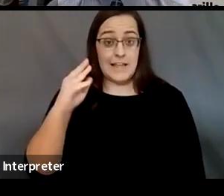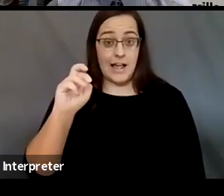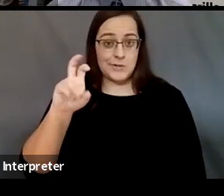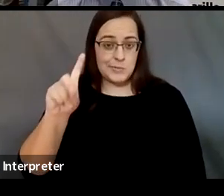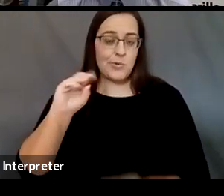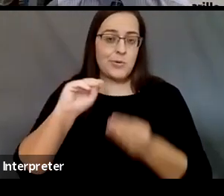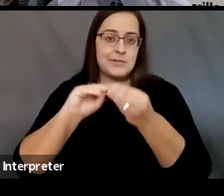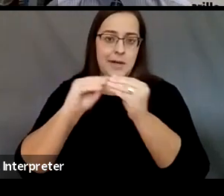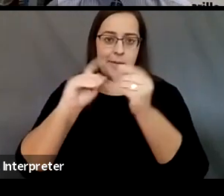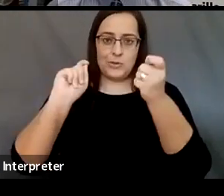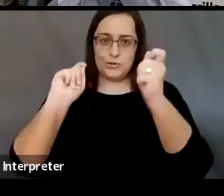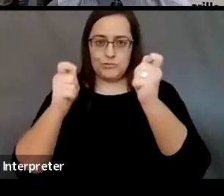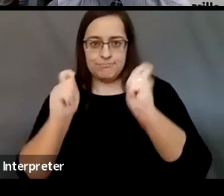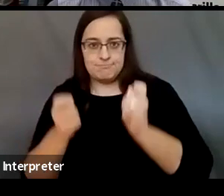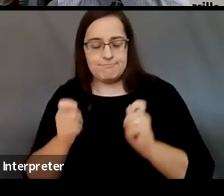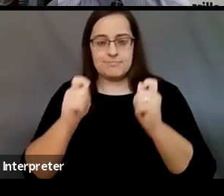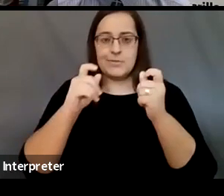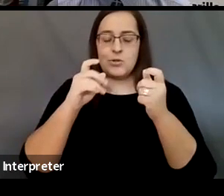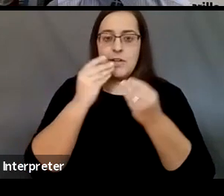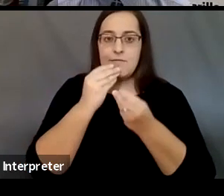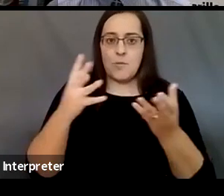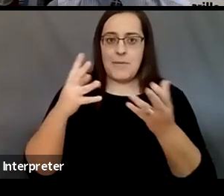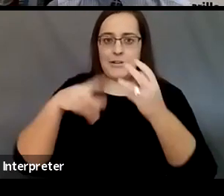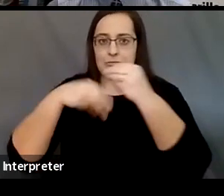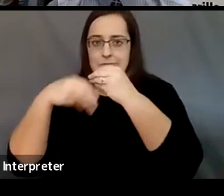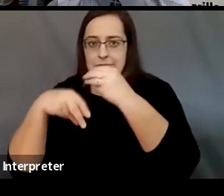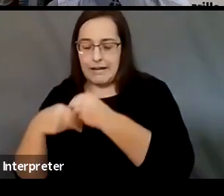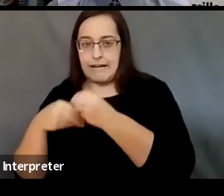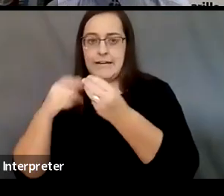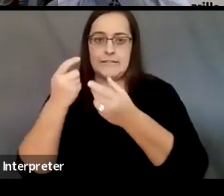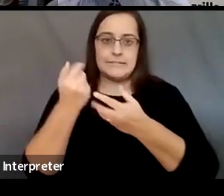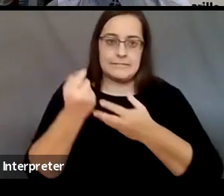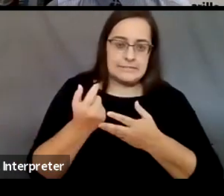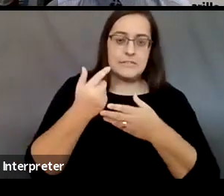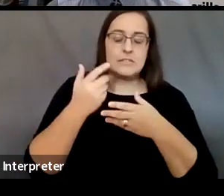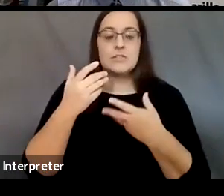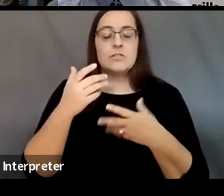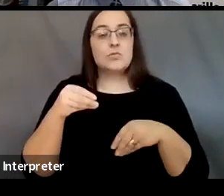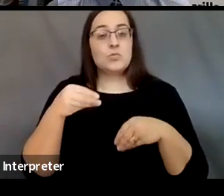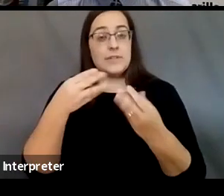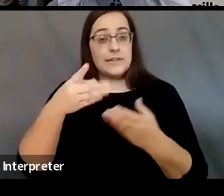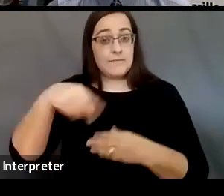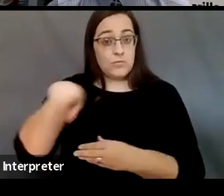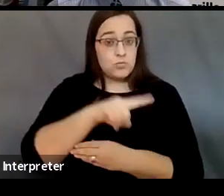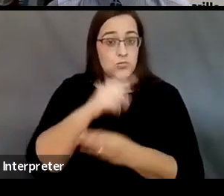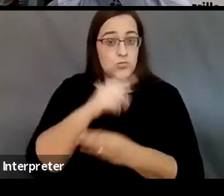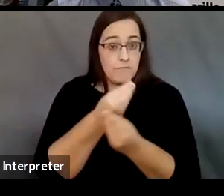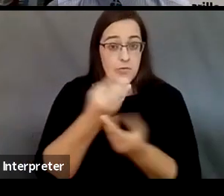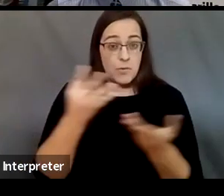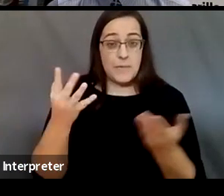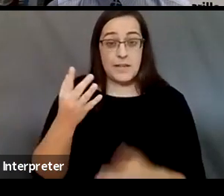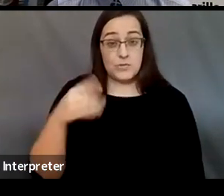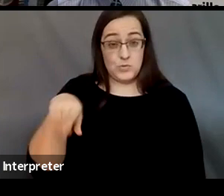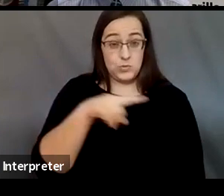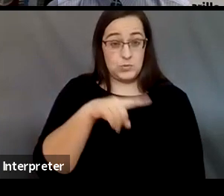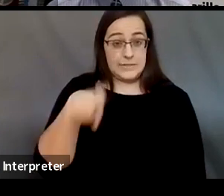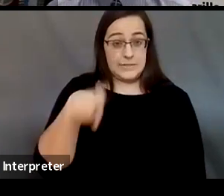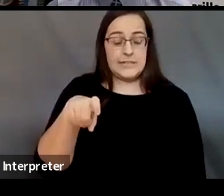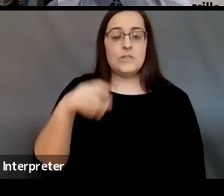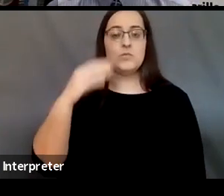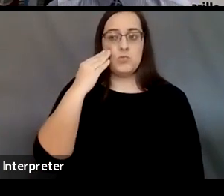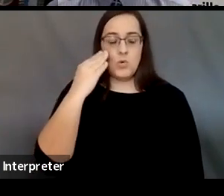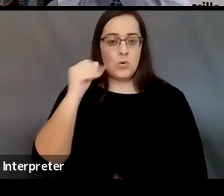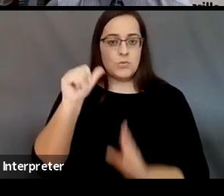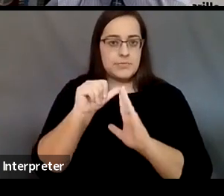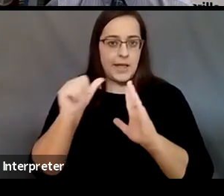and evolving as we feel it's best to give you as a citizen the information that you need to know where we are as a city